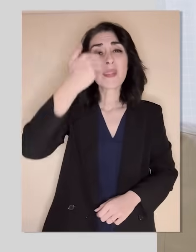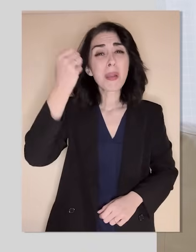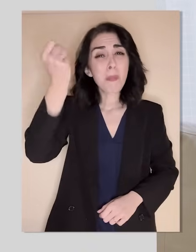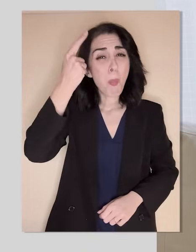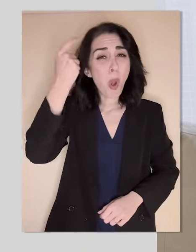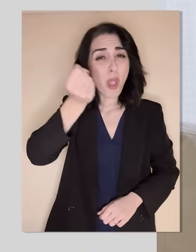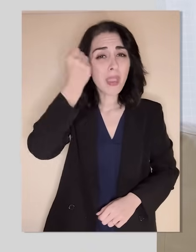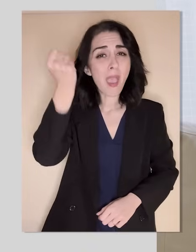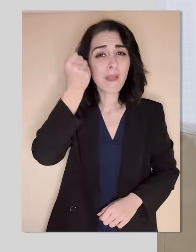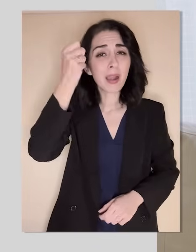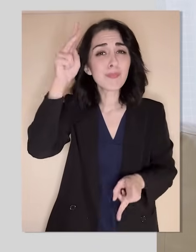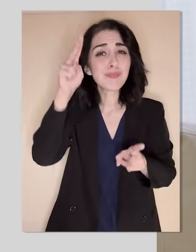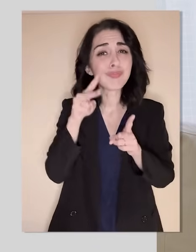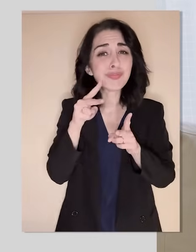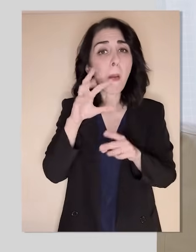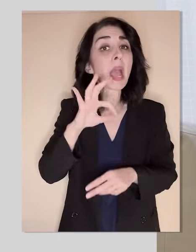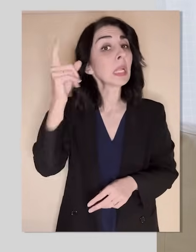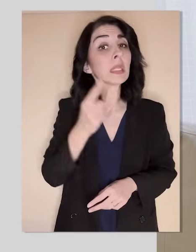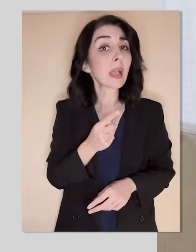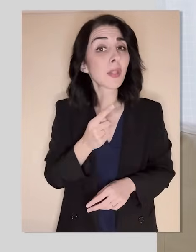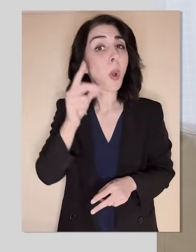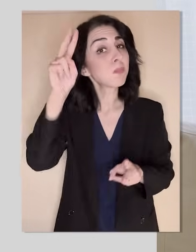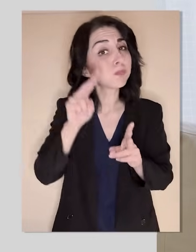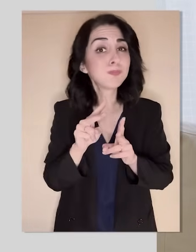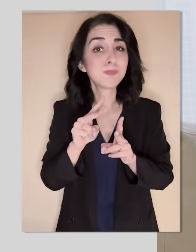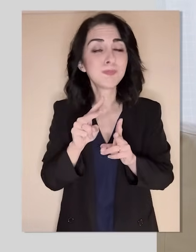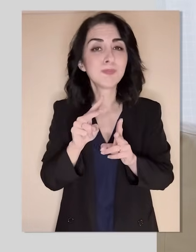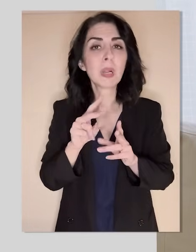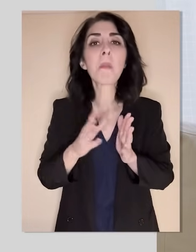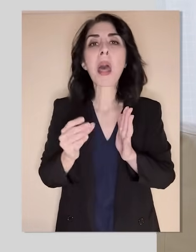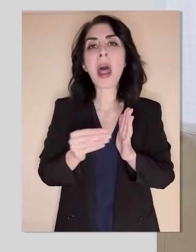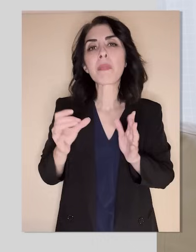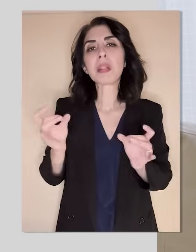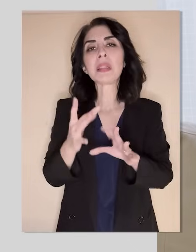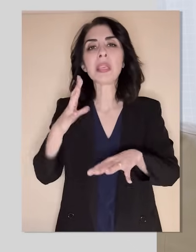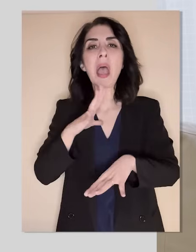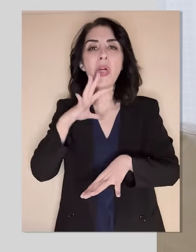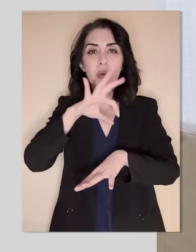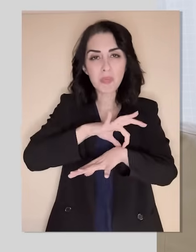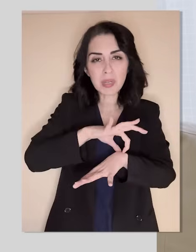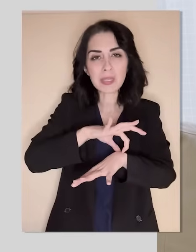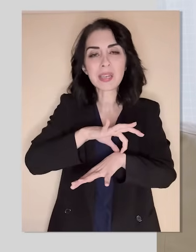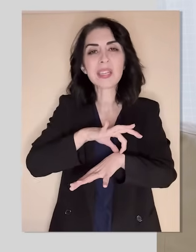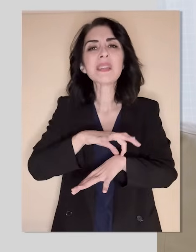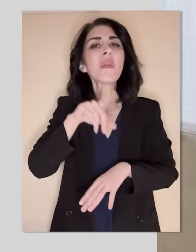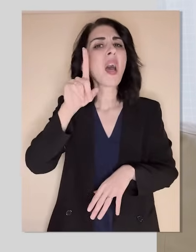to 1, and sometimes no headaches. I have some patients that if they keep taking